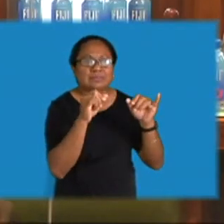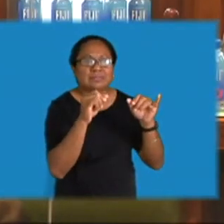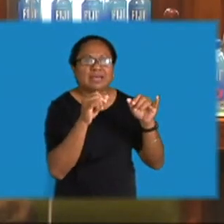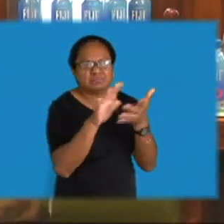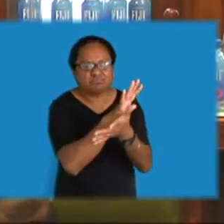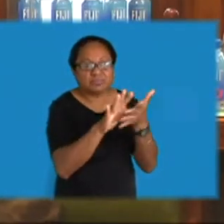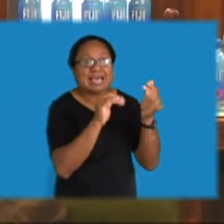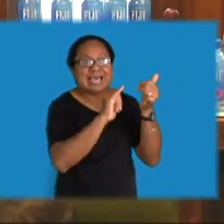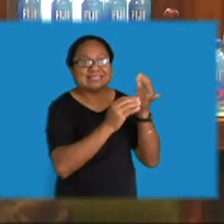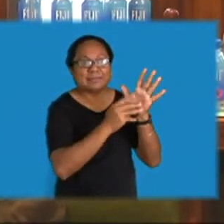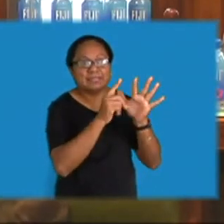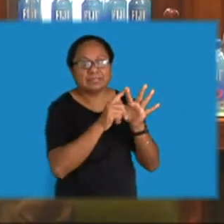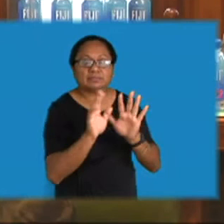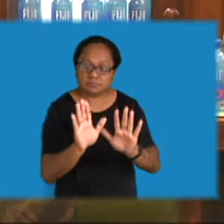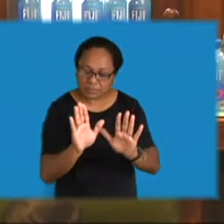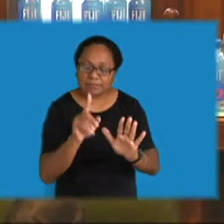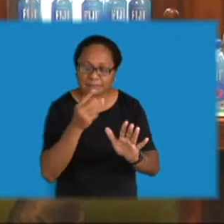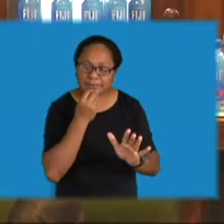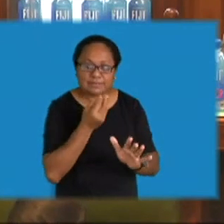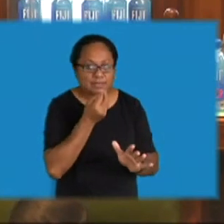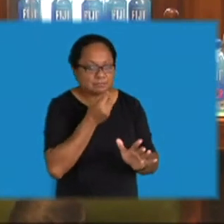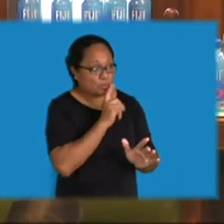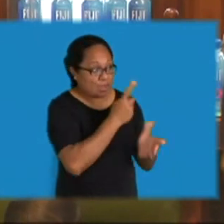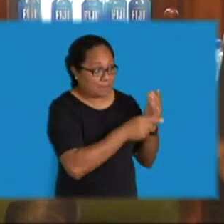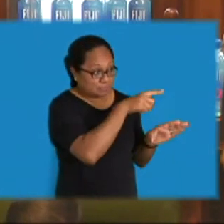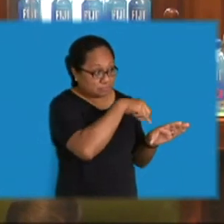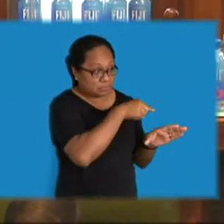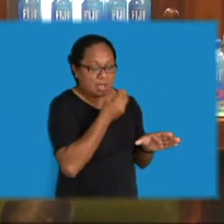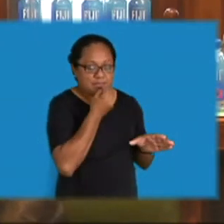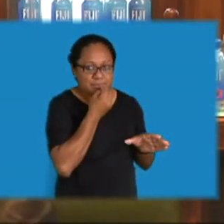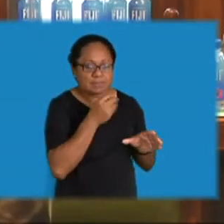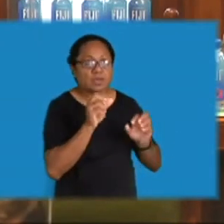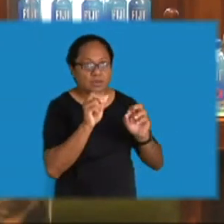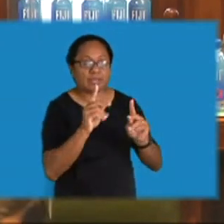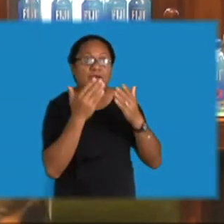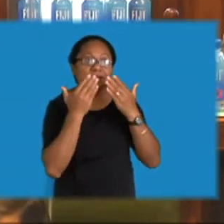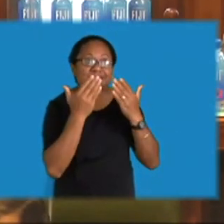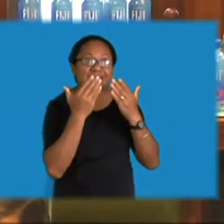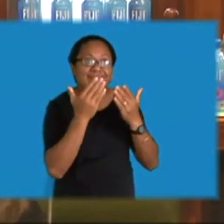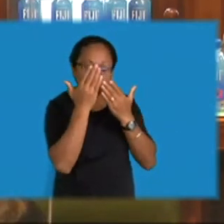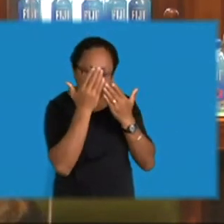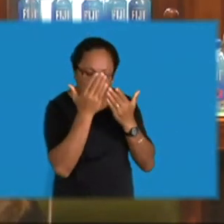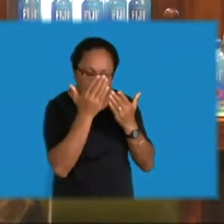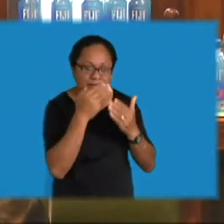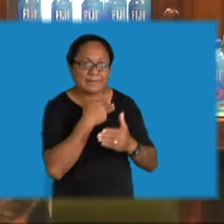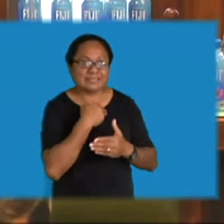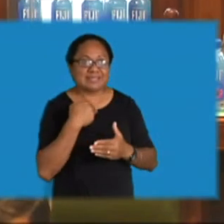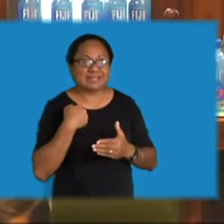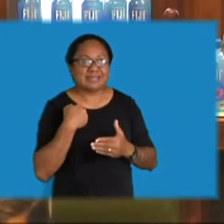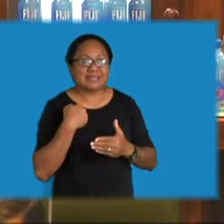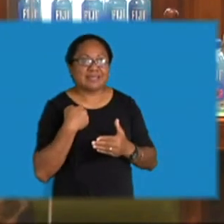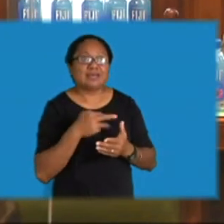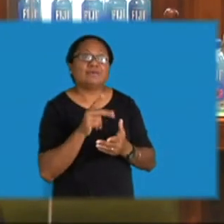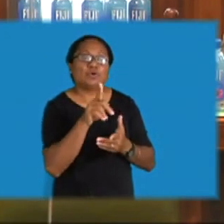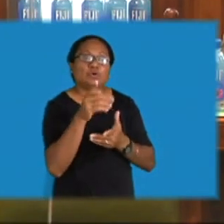do not refer to any issues discussed in the committee. Thank you, Madam Speaker. On that note, I thank the Honourable Minister again for the brief, and I urge